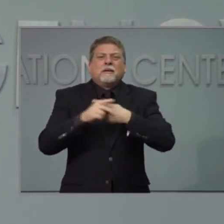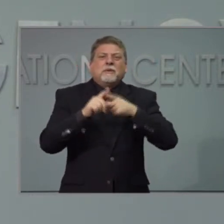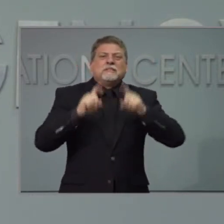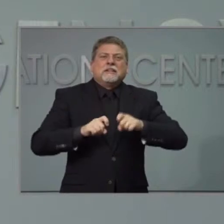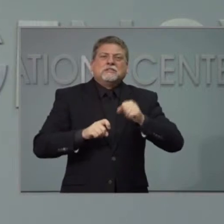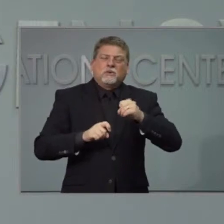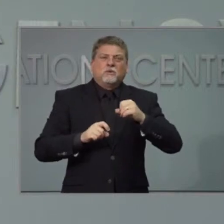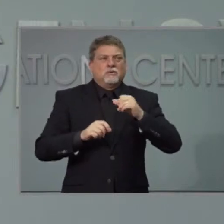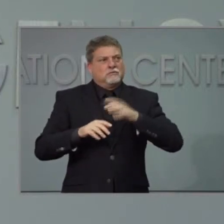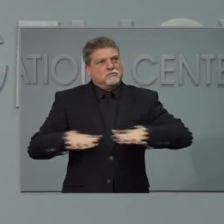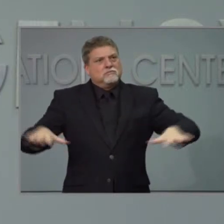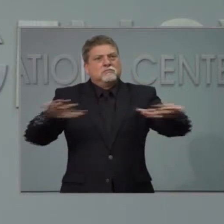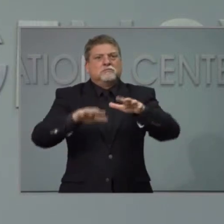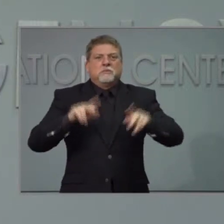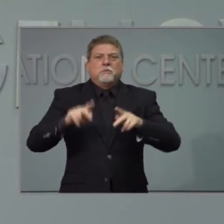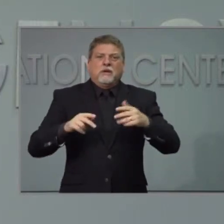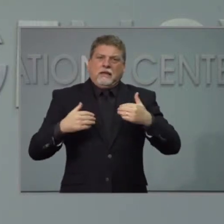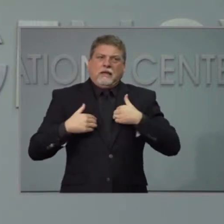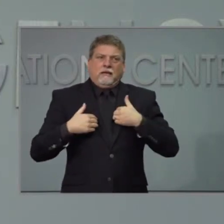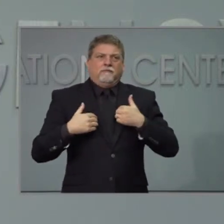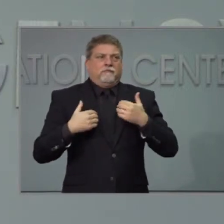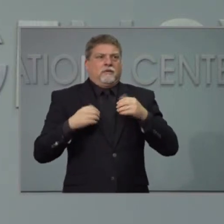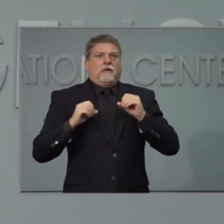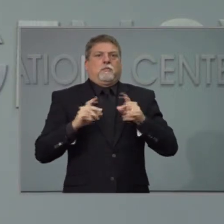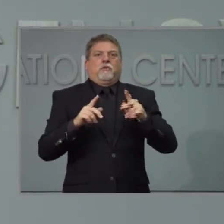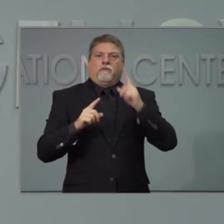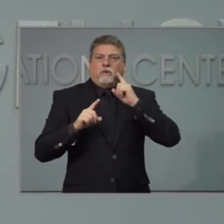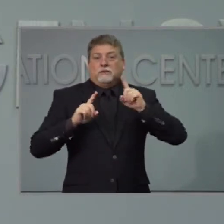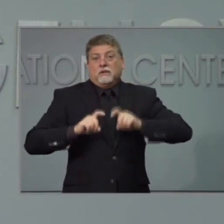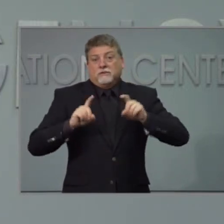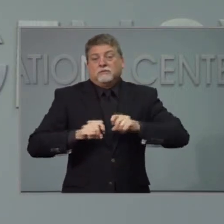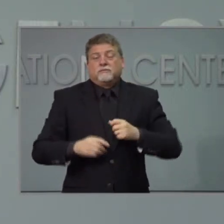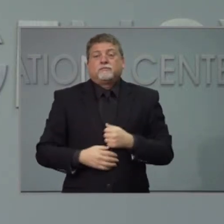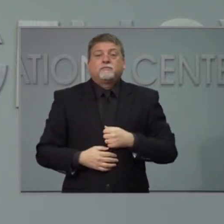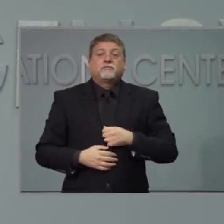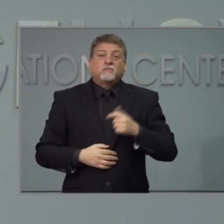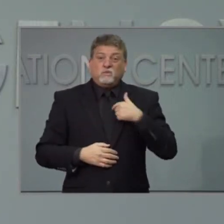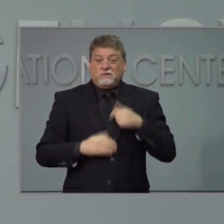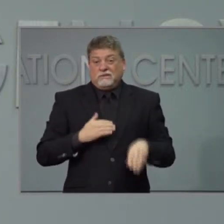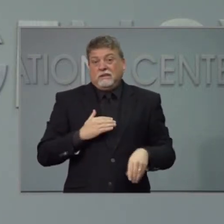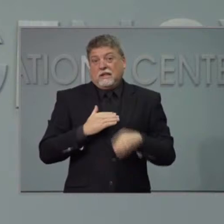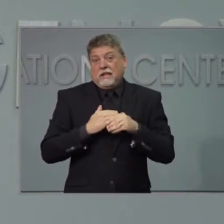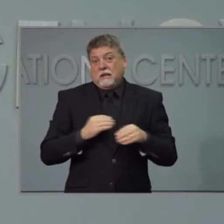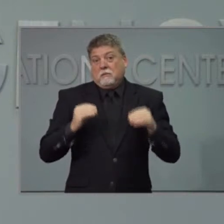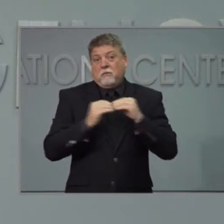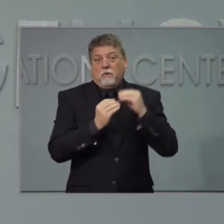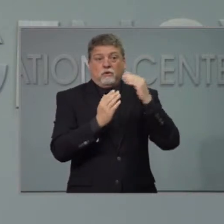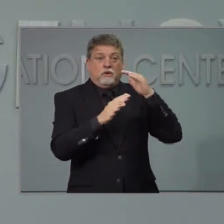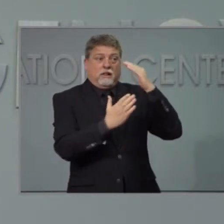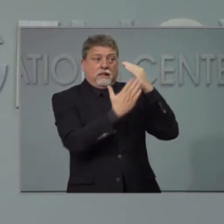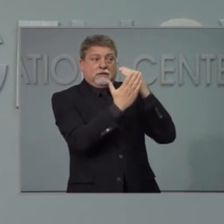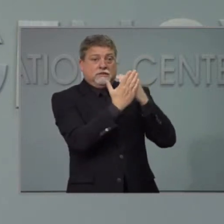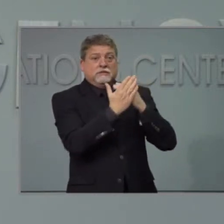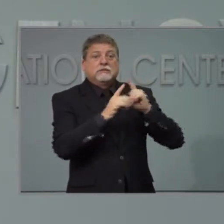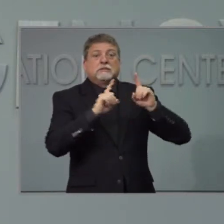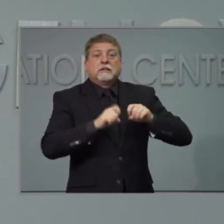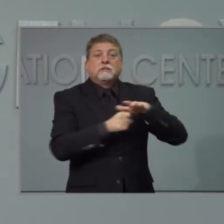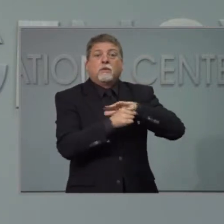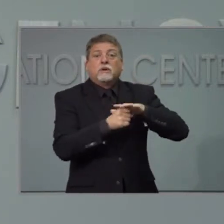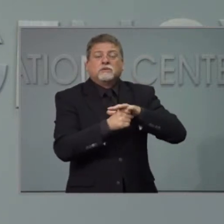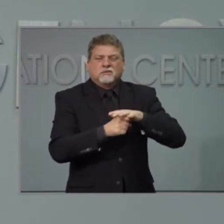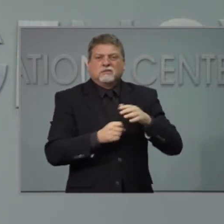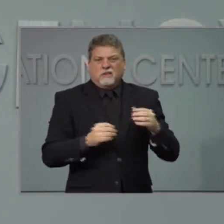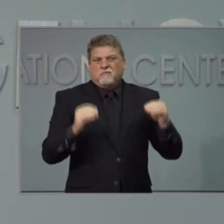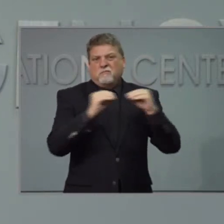to testing as we get into Thanksgiving. We are putting up additional free testing sites across the state as we head into